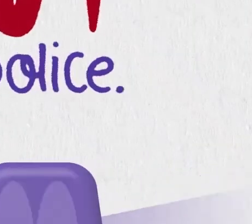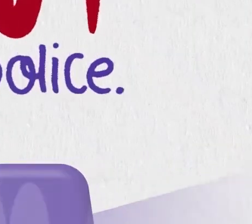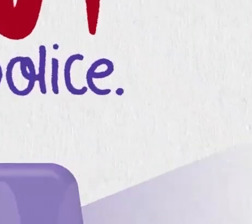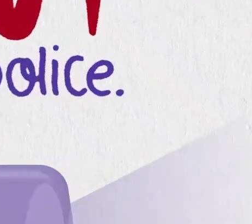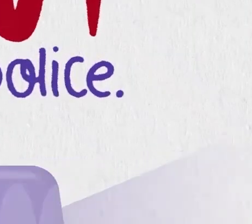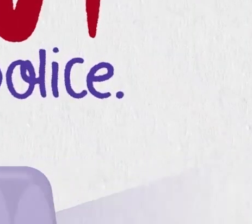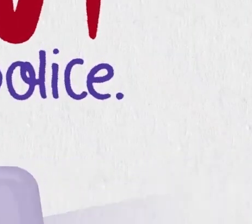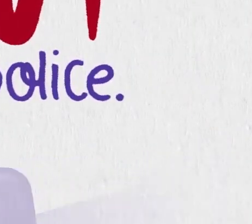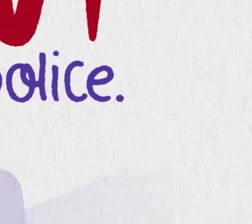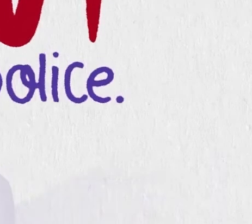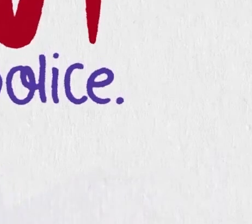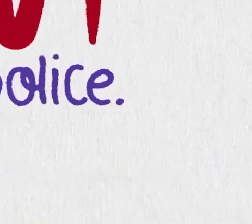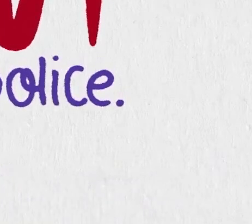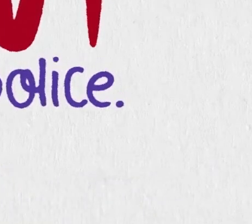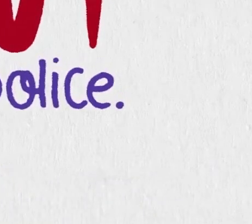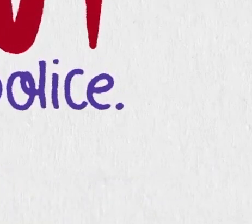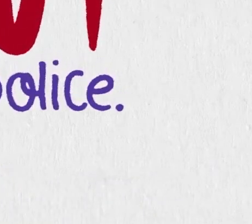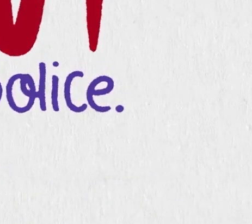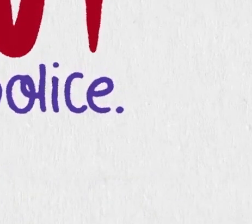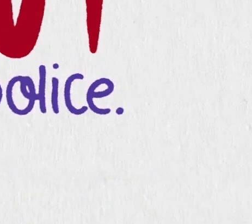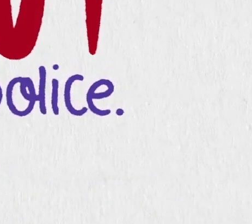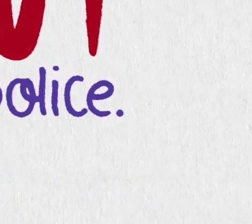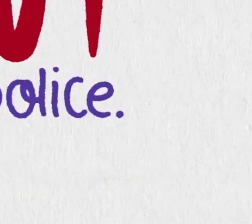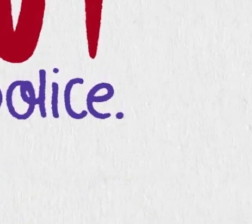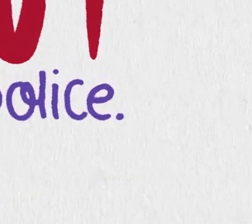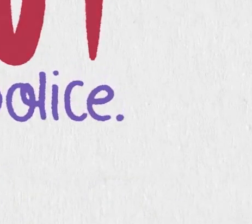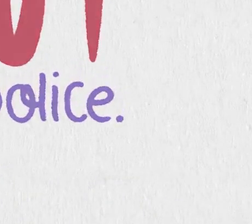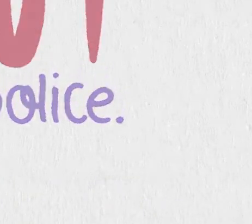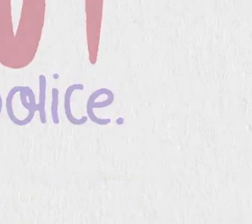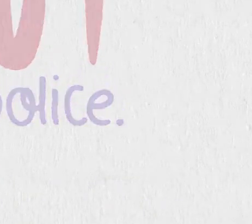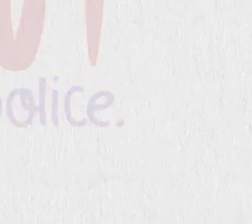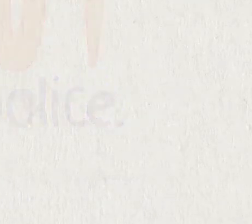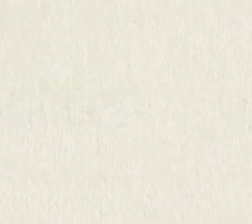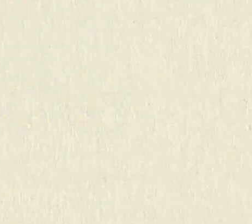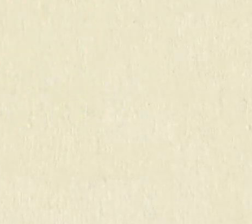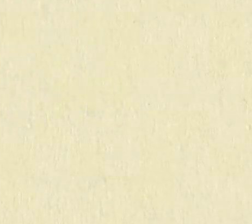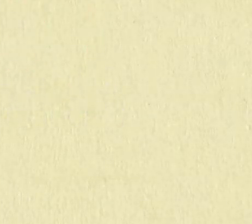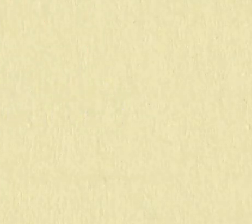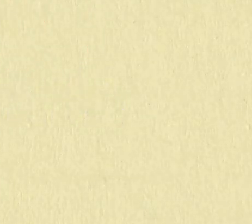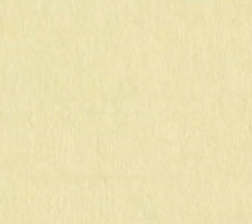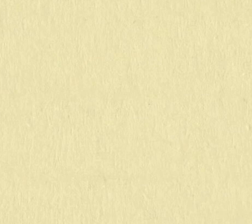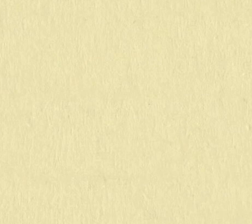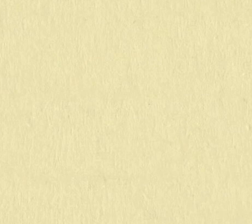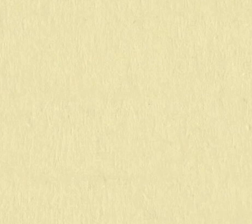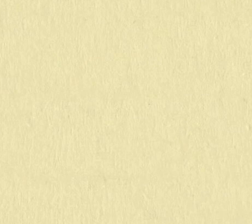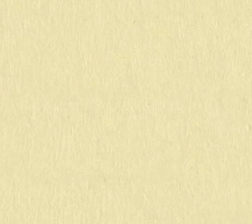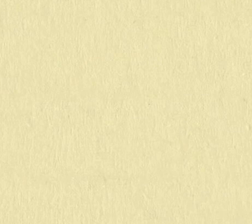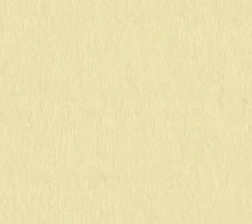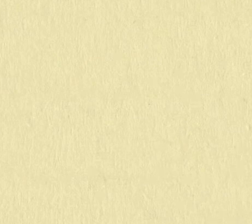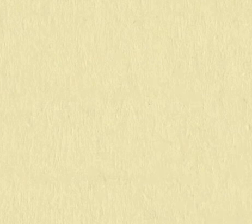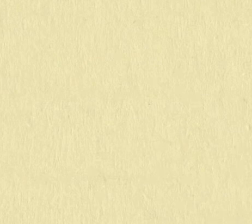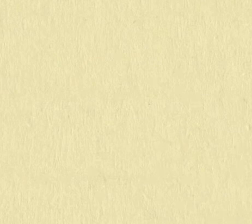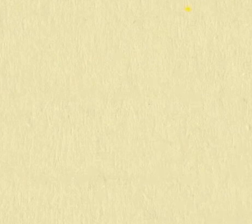police, and together with our kinfolk, we want to create transformative alternatives. It is beyond time to move